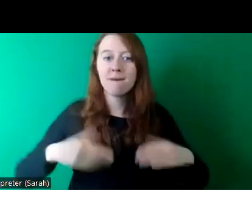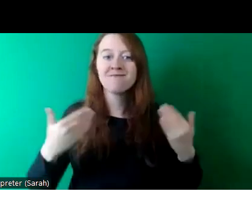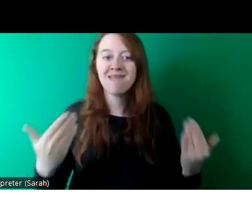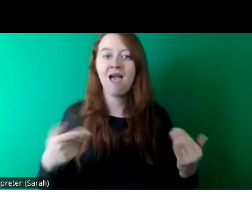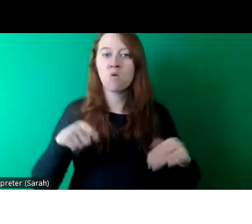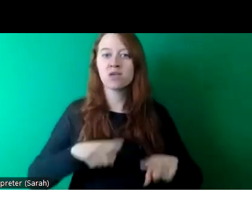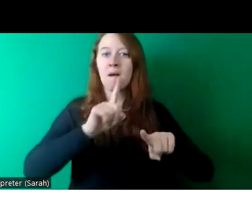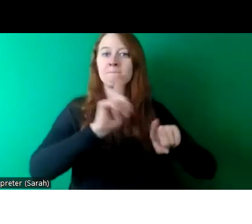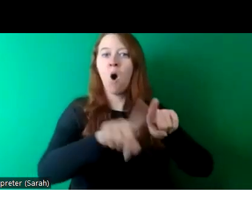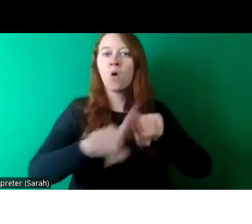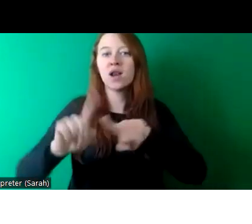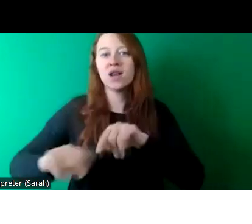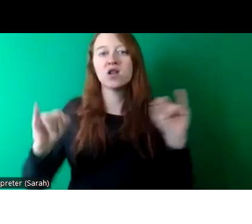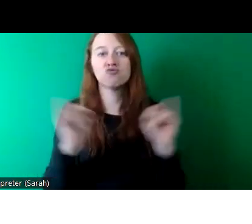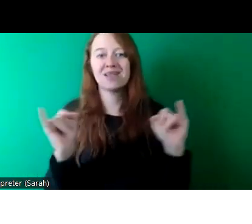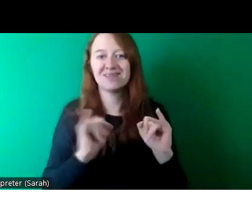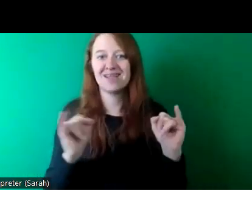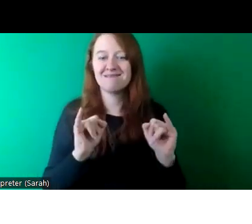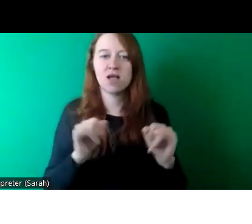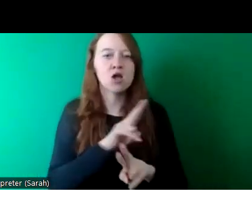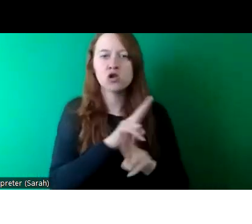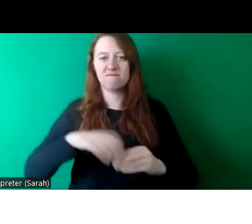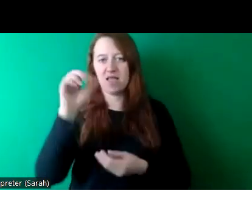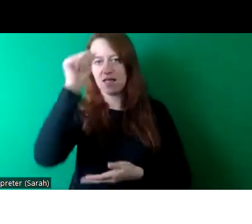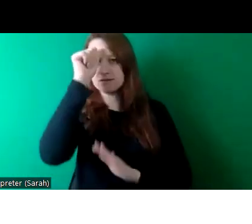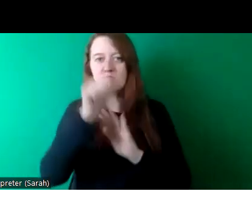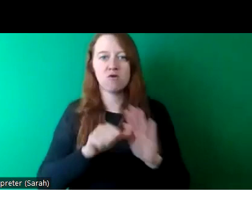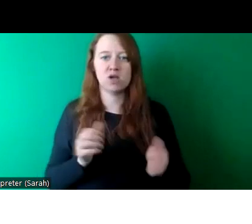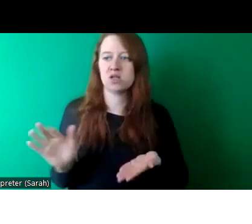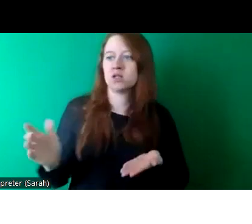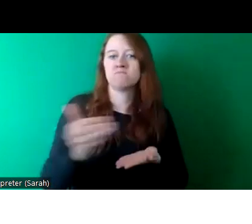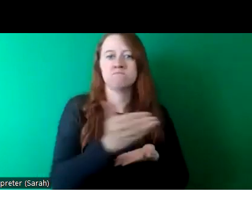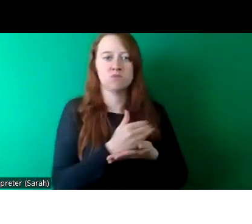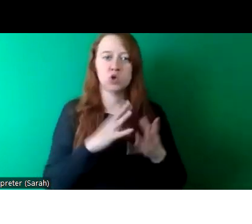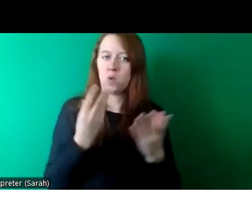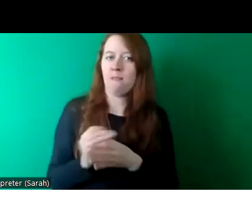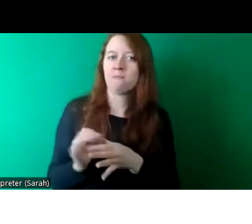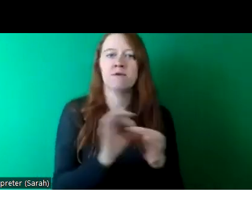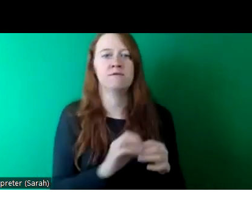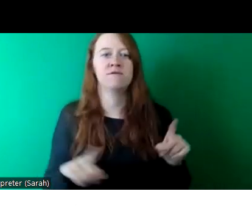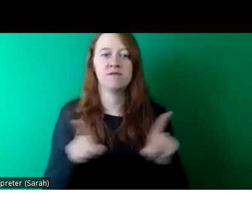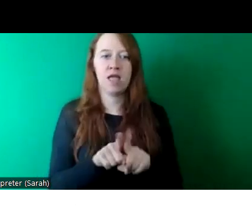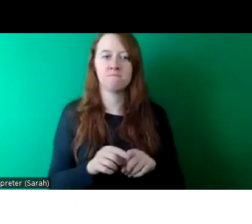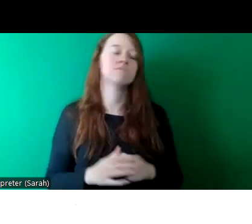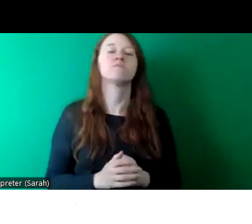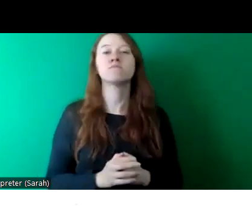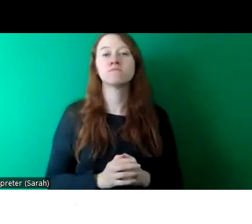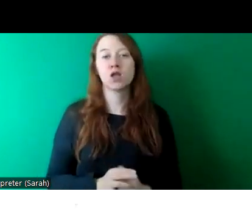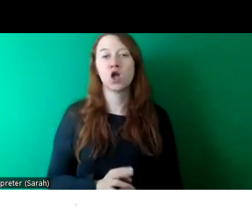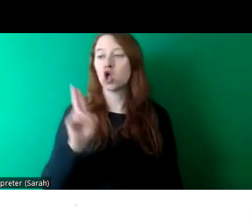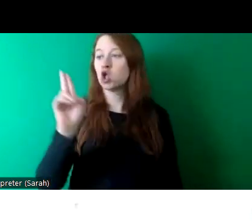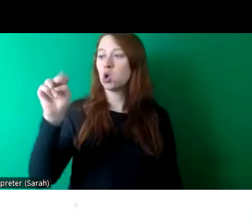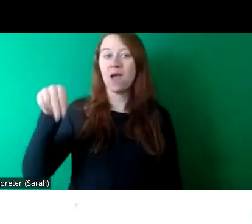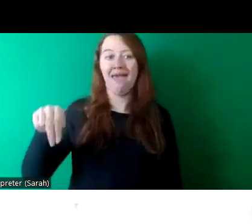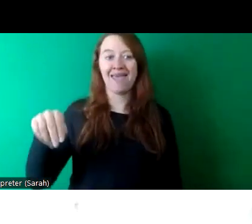it's not private, it happens to be a collective experience. The WEF kind of categorized a series of different systems that we